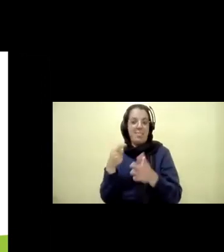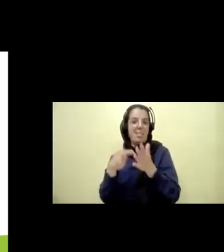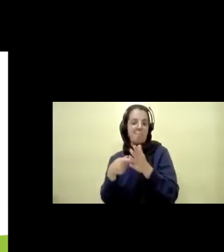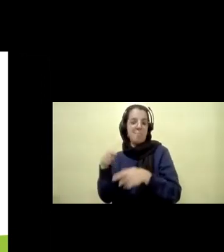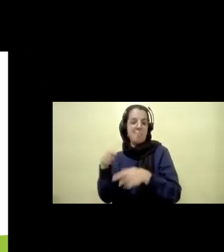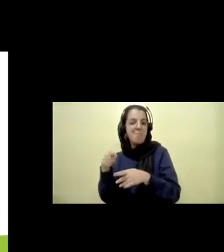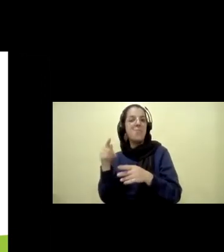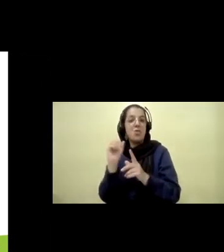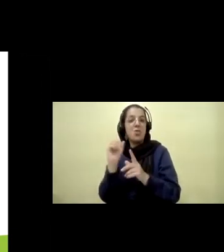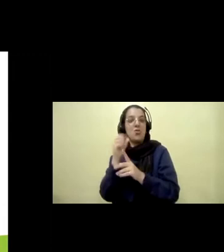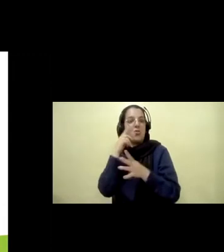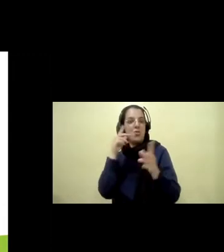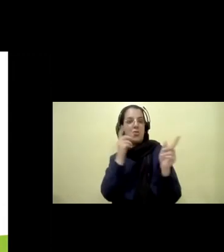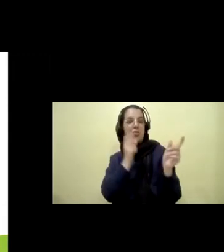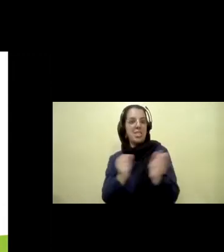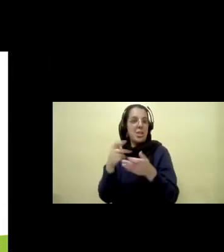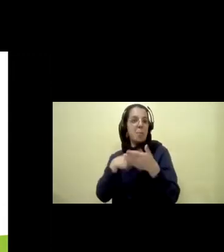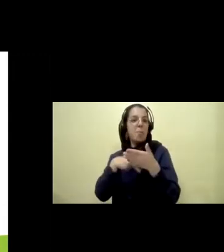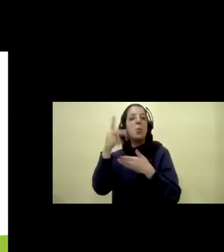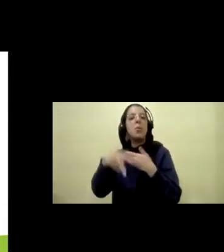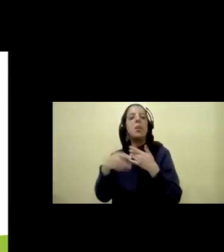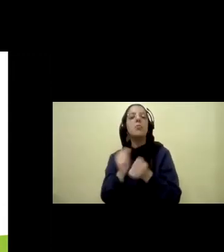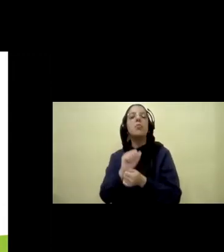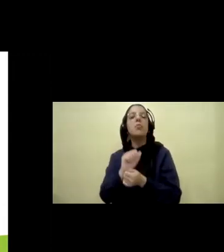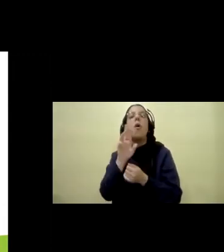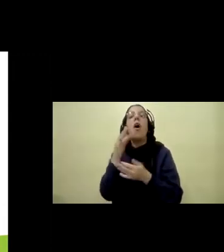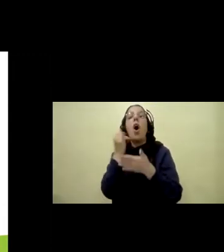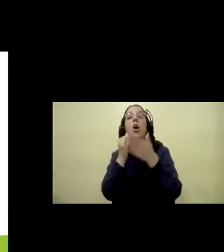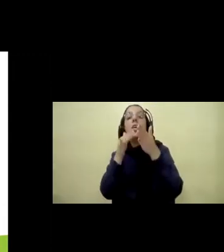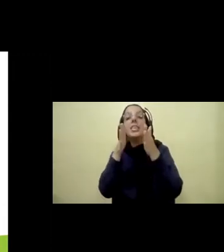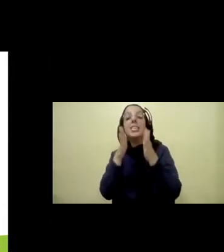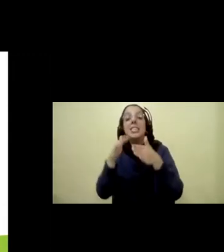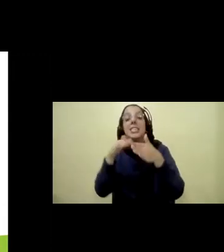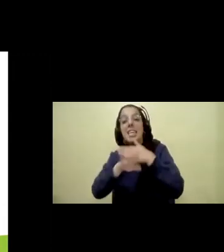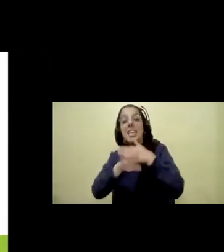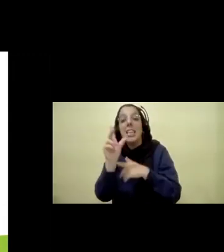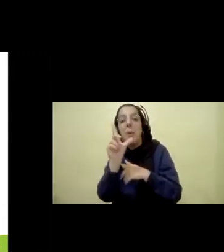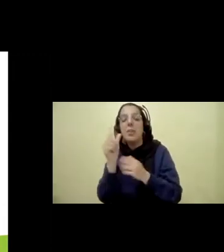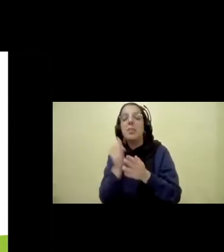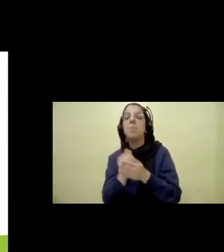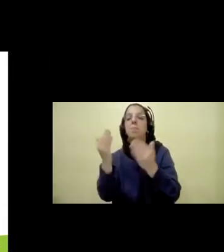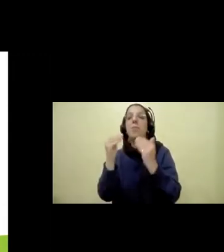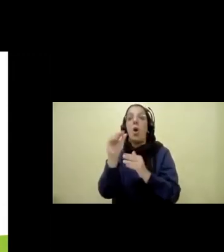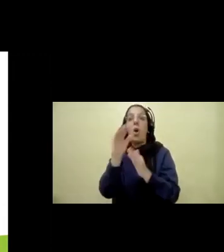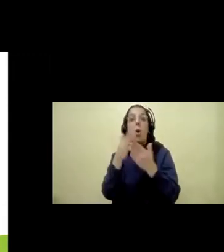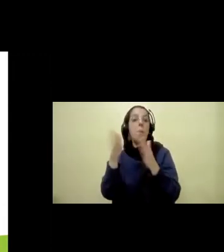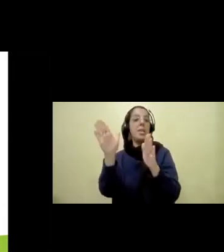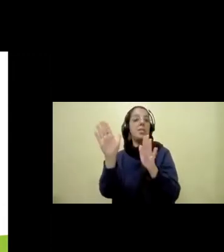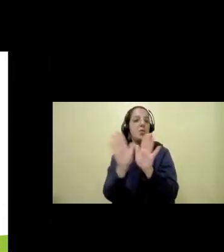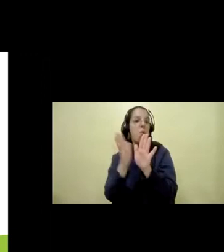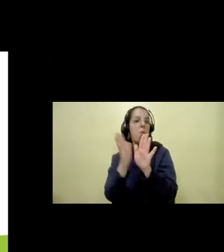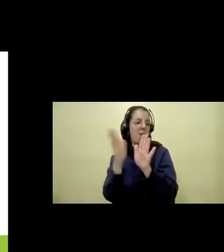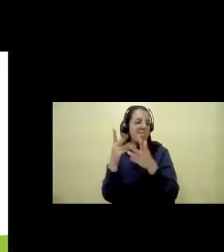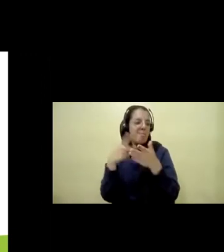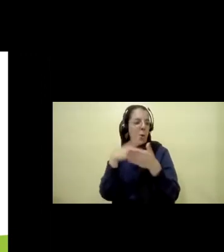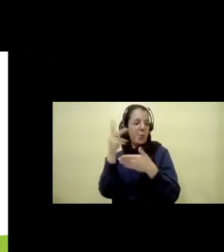like Artists in the Library, Open Door, and there are a number of other strategic programs.